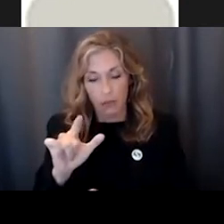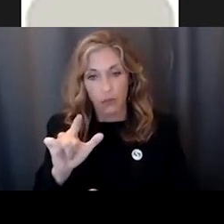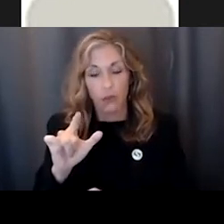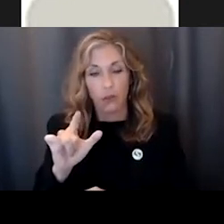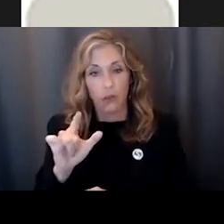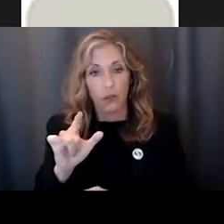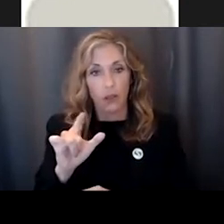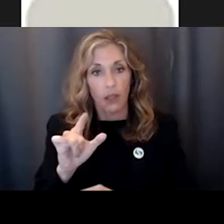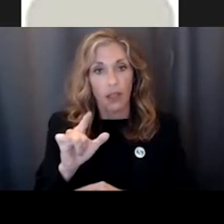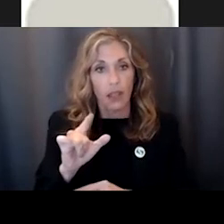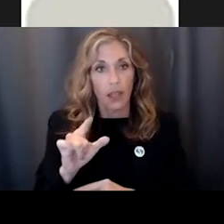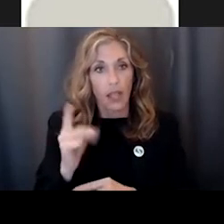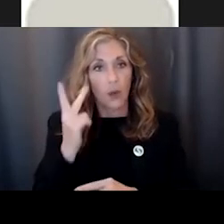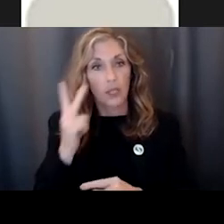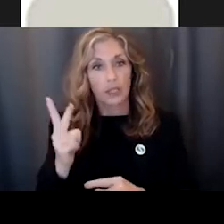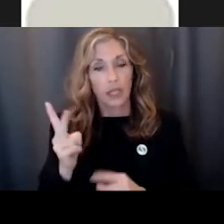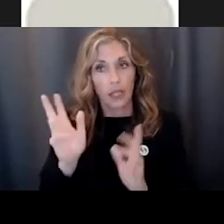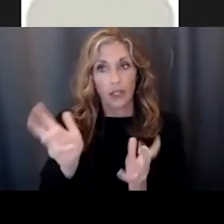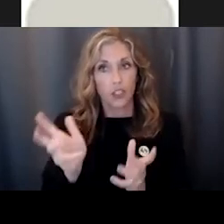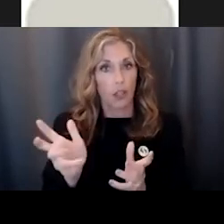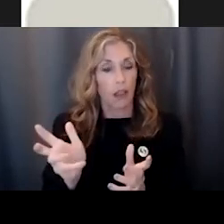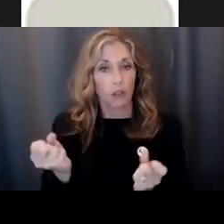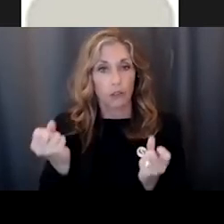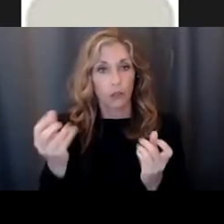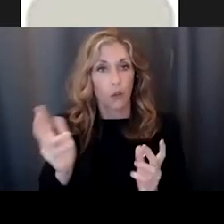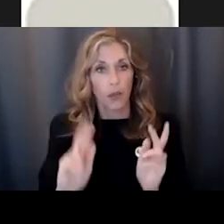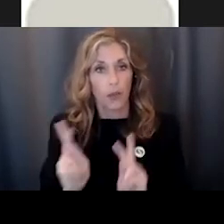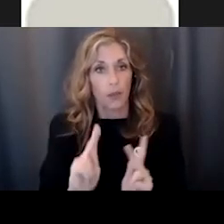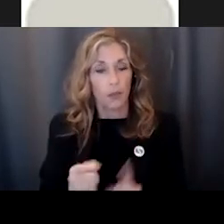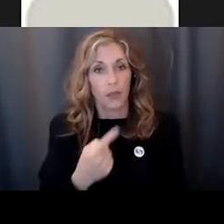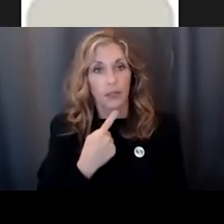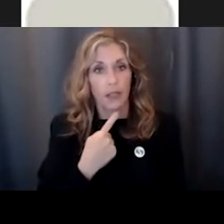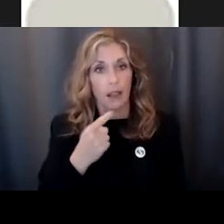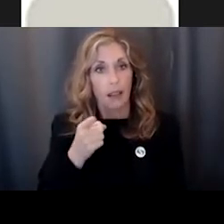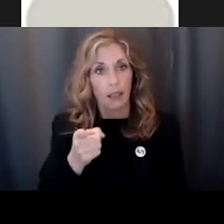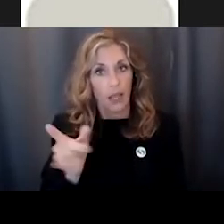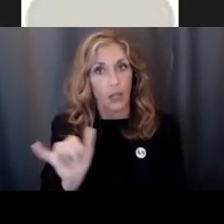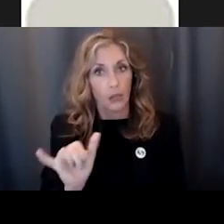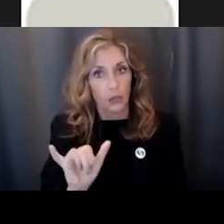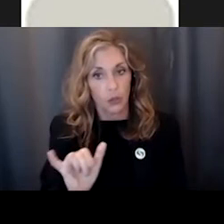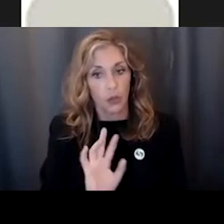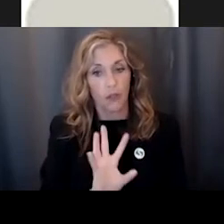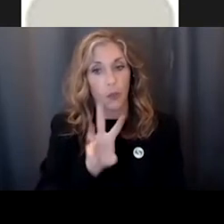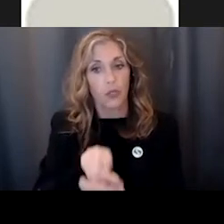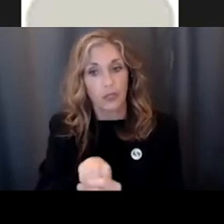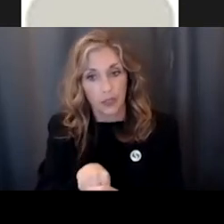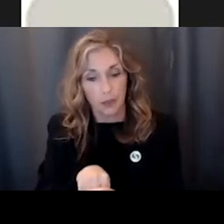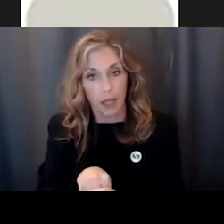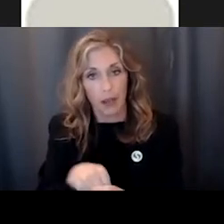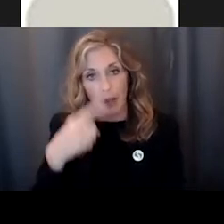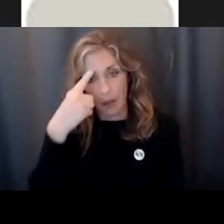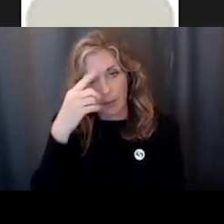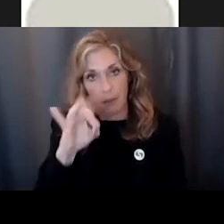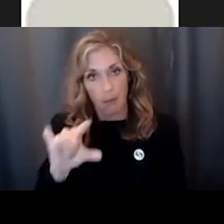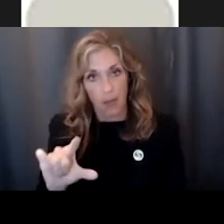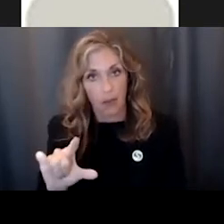We see in the chat that so many people said that they too have participated in mindfulness-based trainings and different